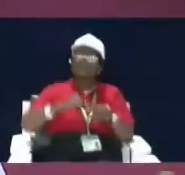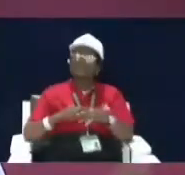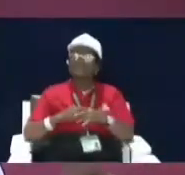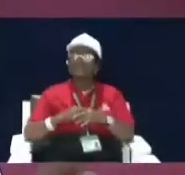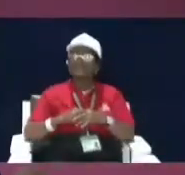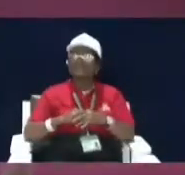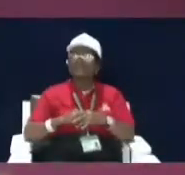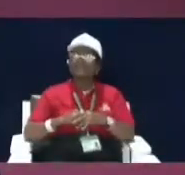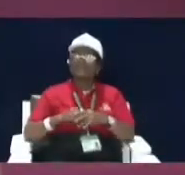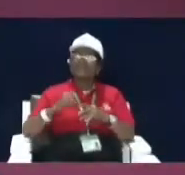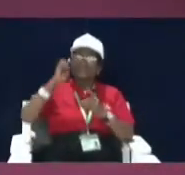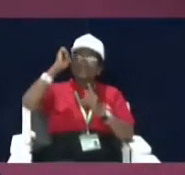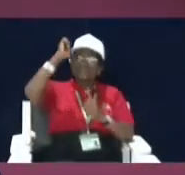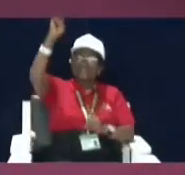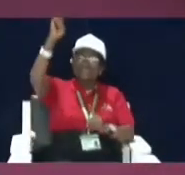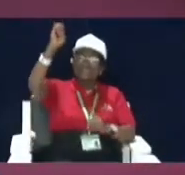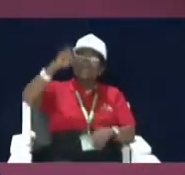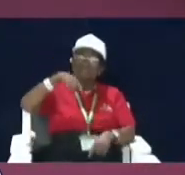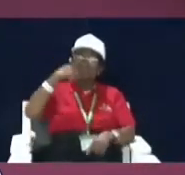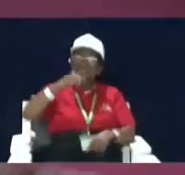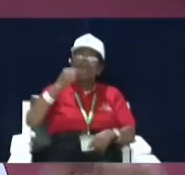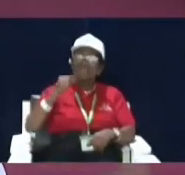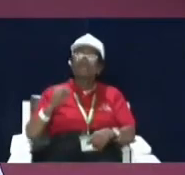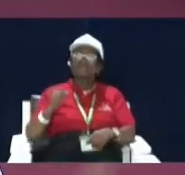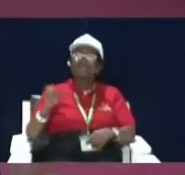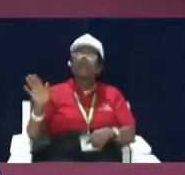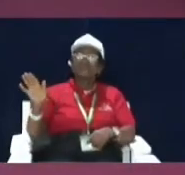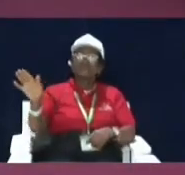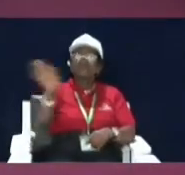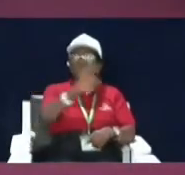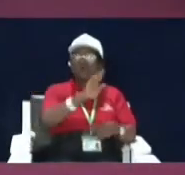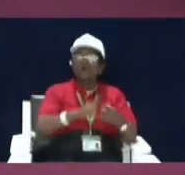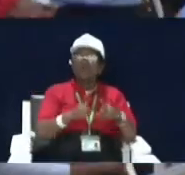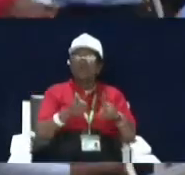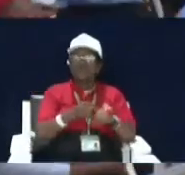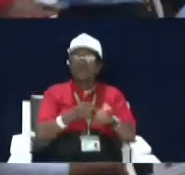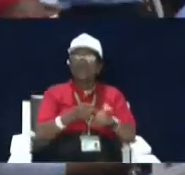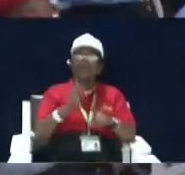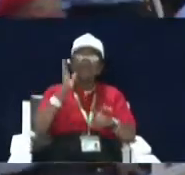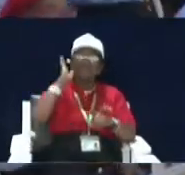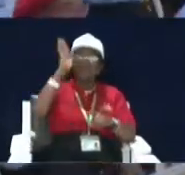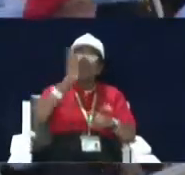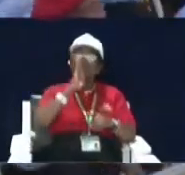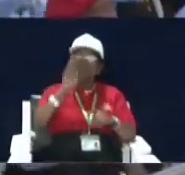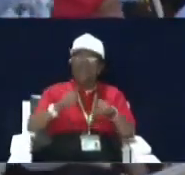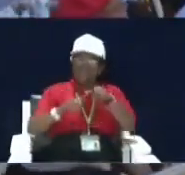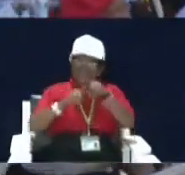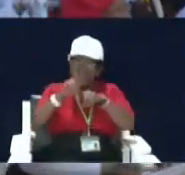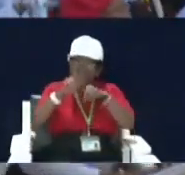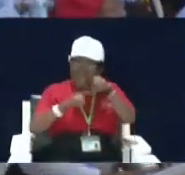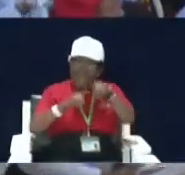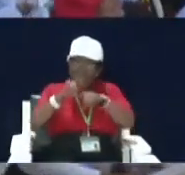He said, your friends will be stars.